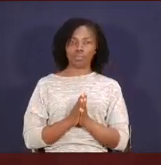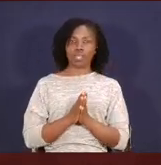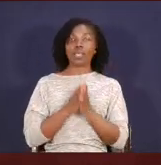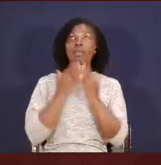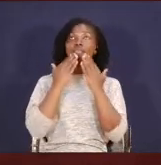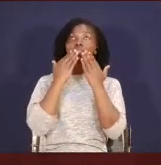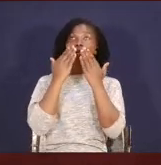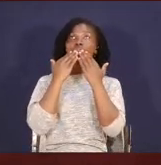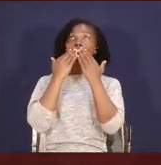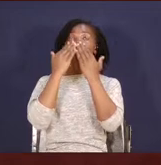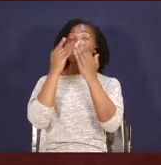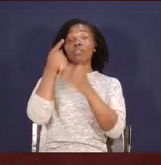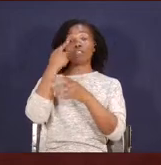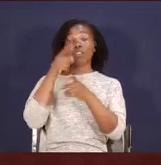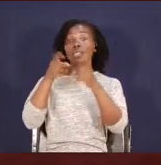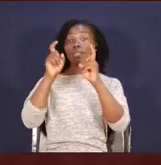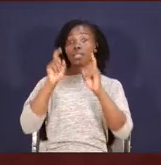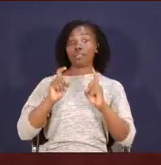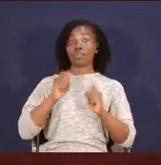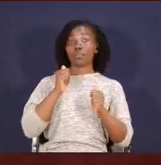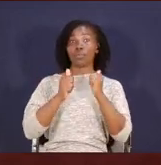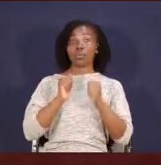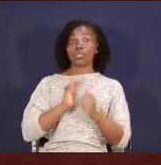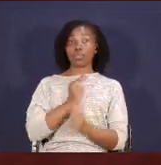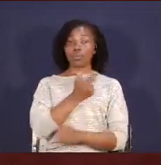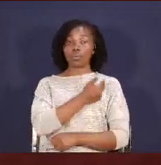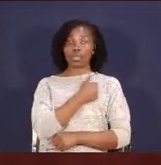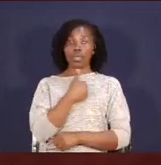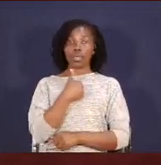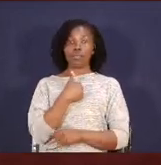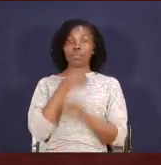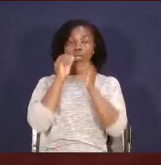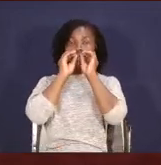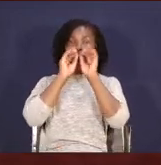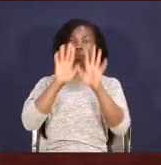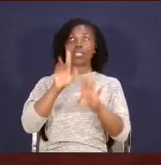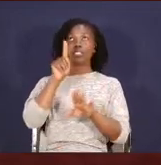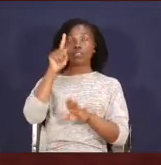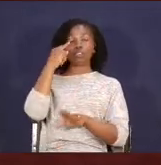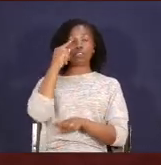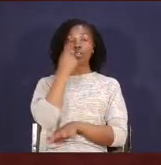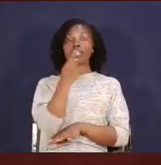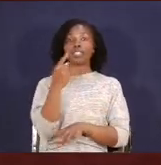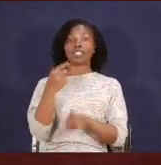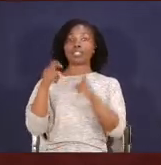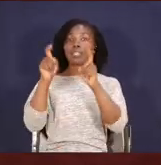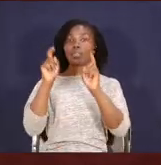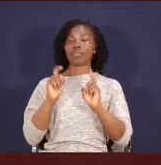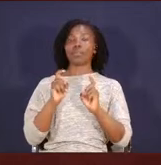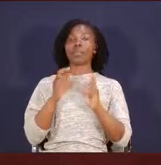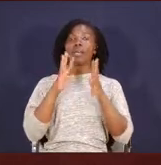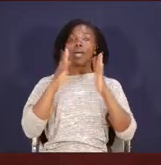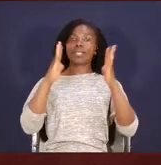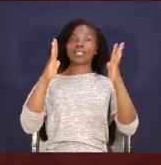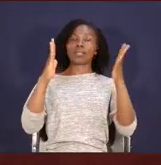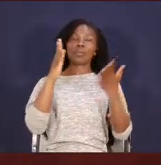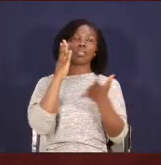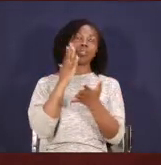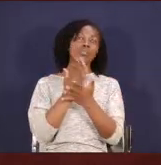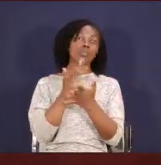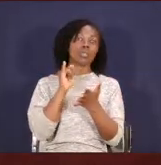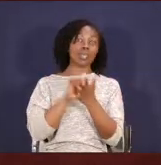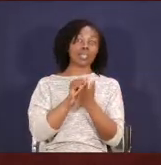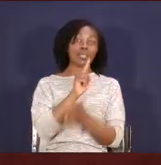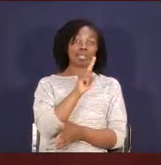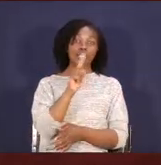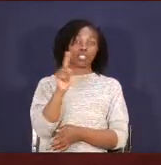we thank you for the gifts that we have. And we bless you for each one of them. My God, I celebrate the fact that everybody here